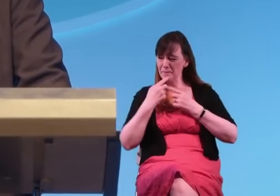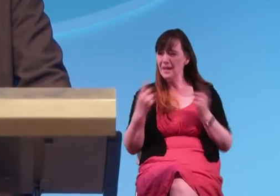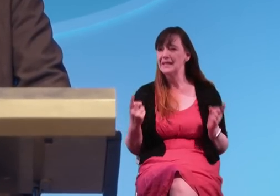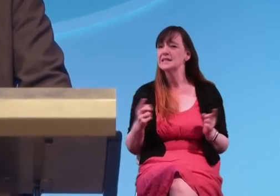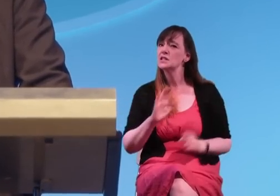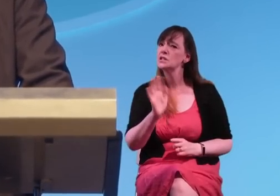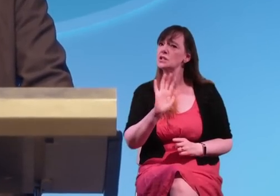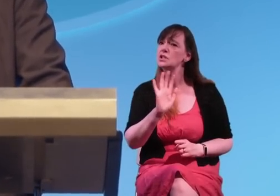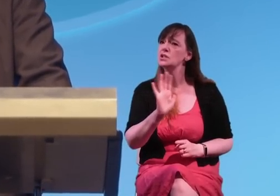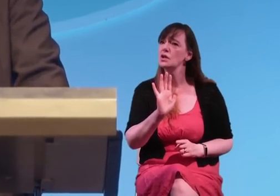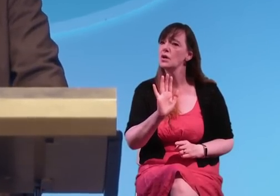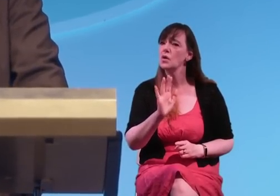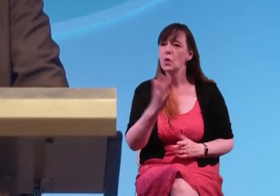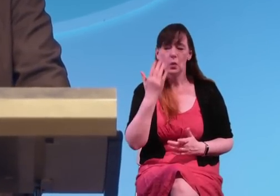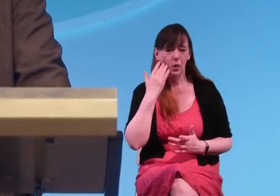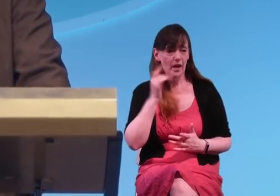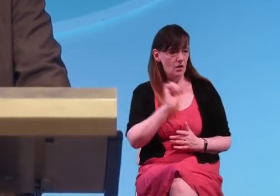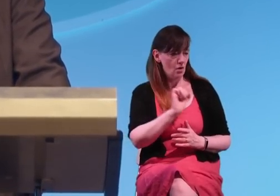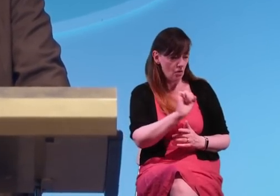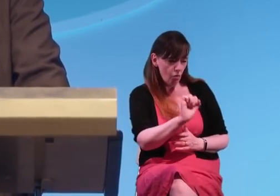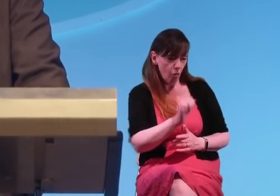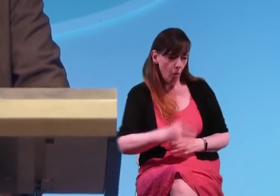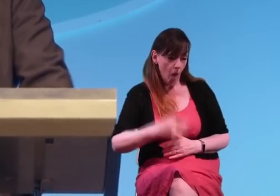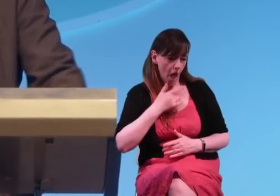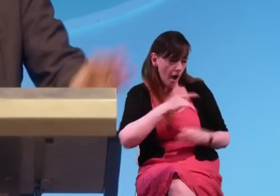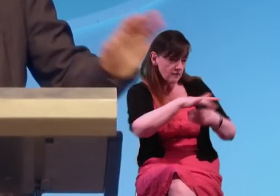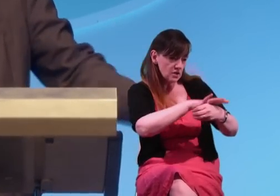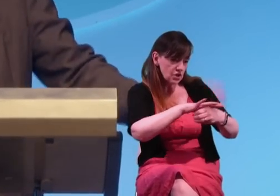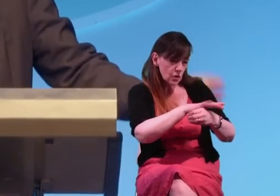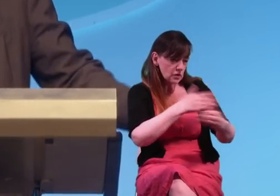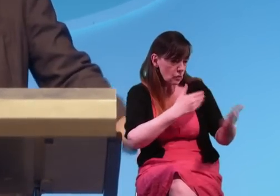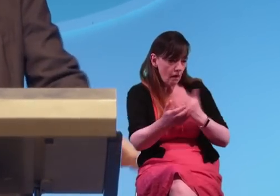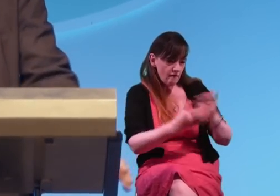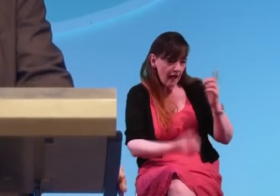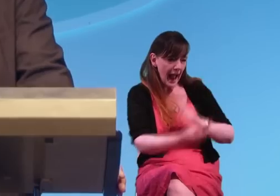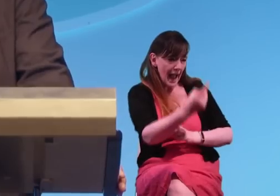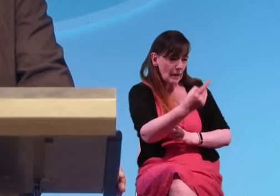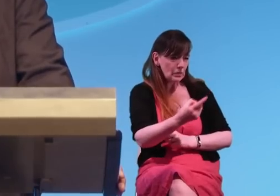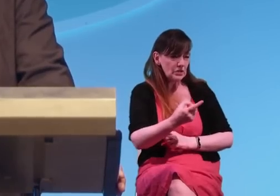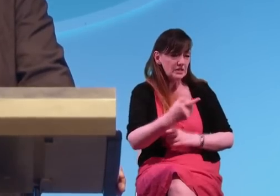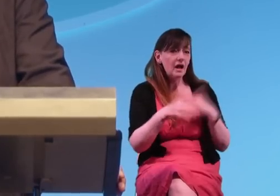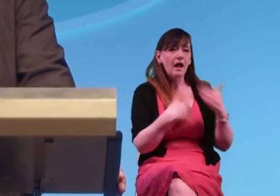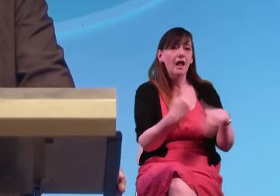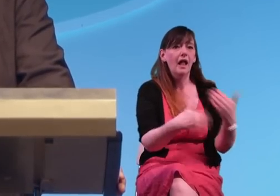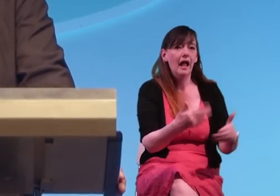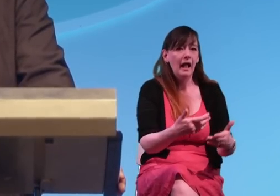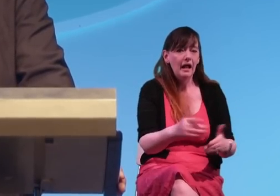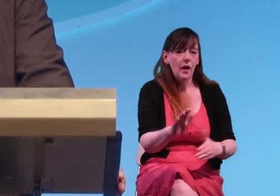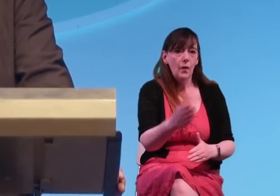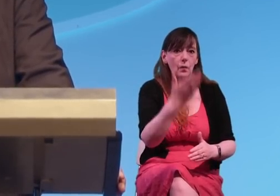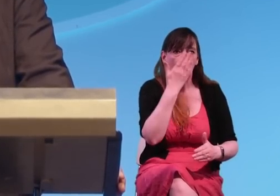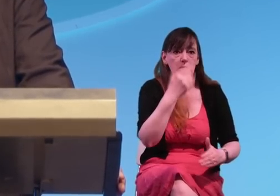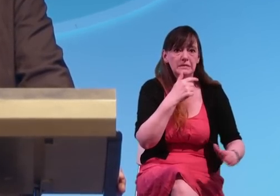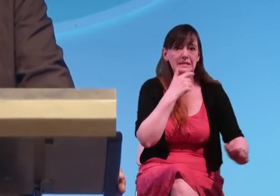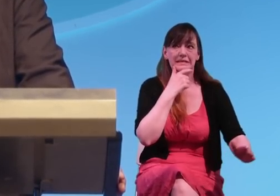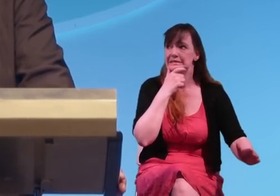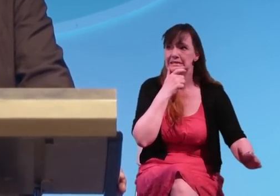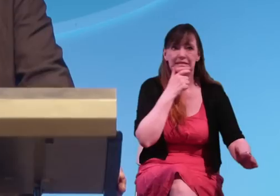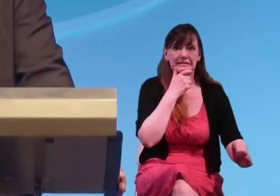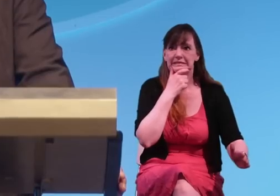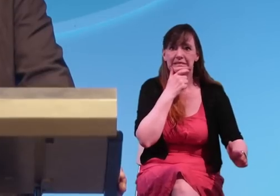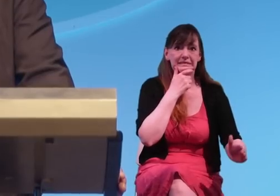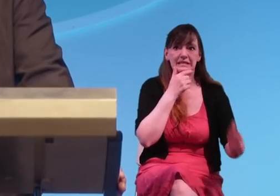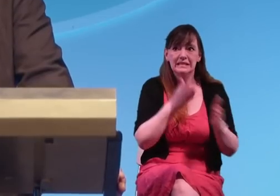cuts against where you're living, Timothy, whatever that might be, and all the other Timothys that are going to follow you, so that you